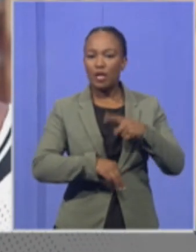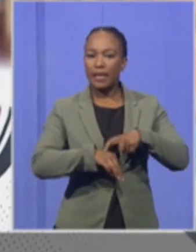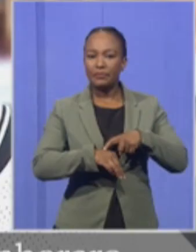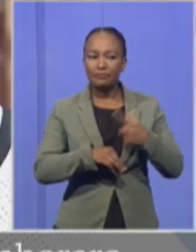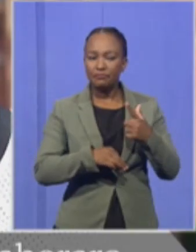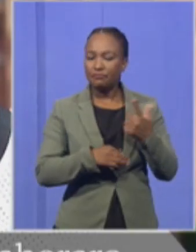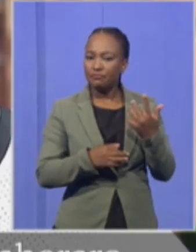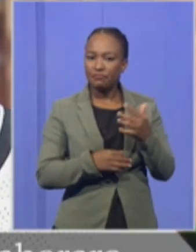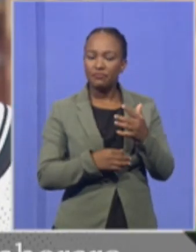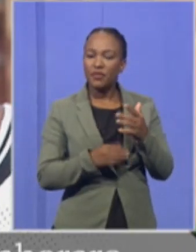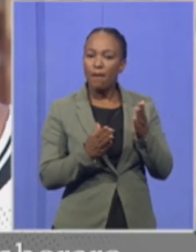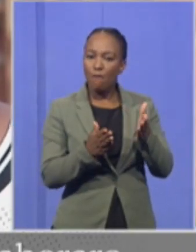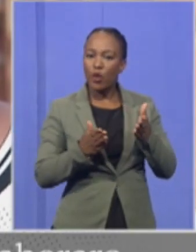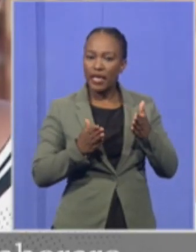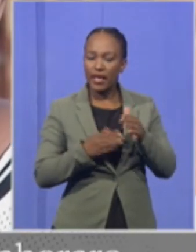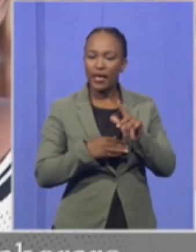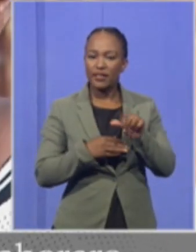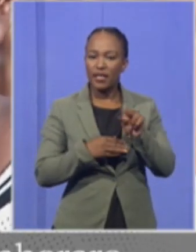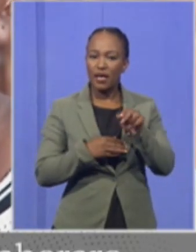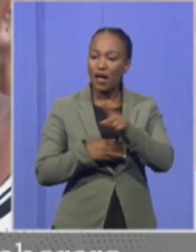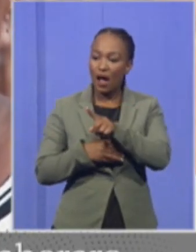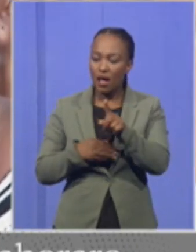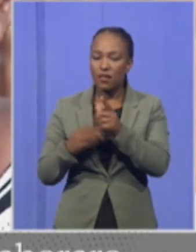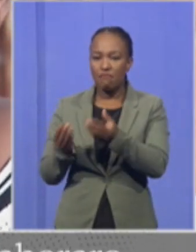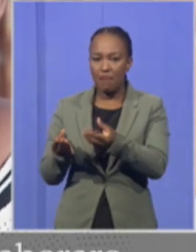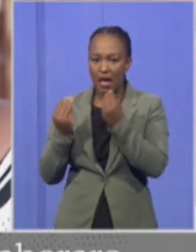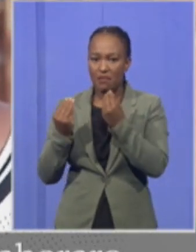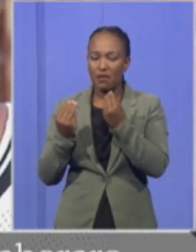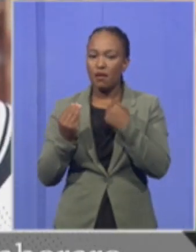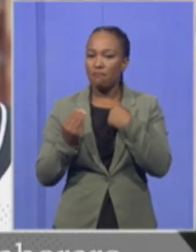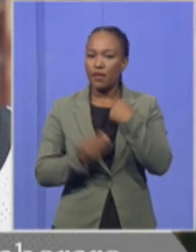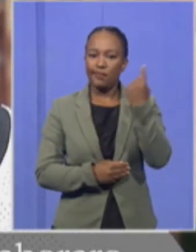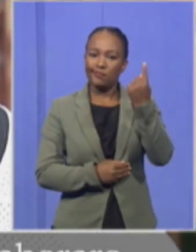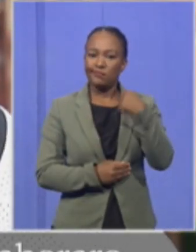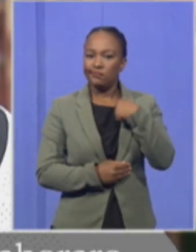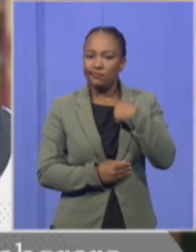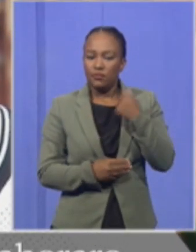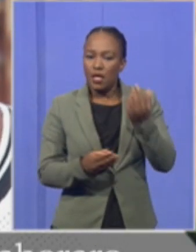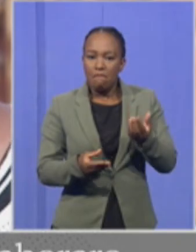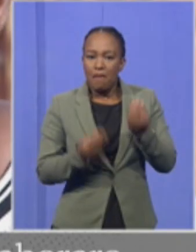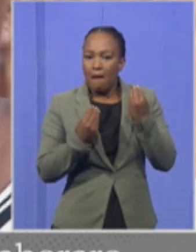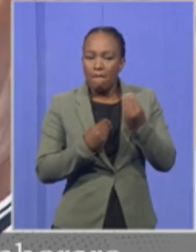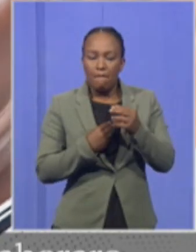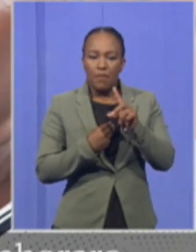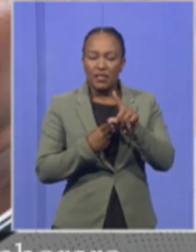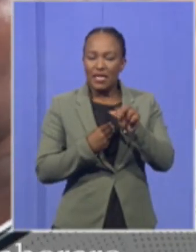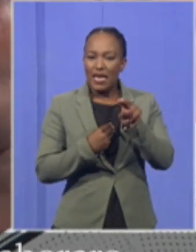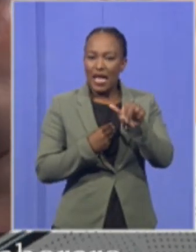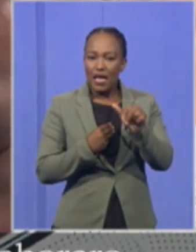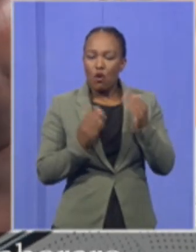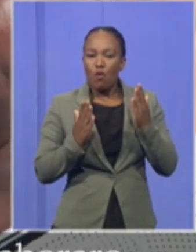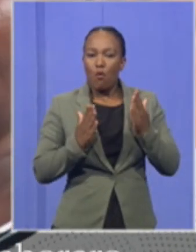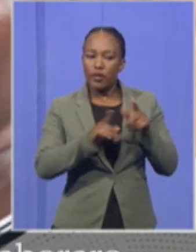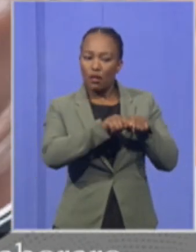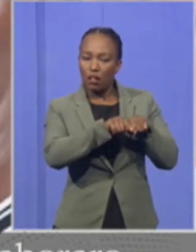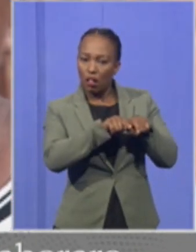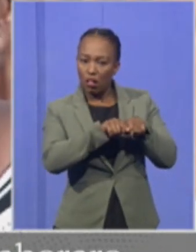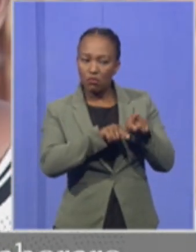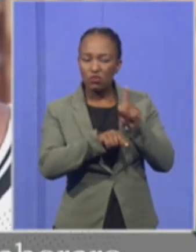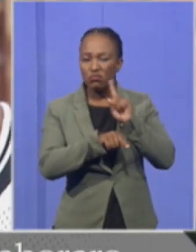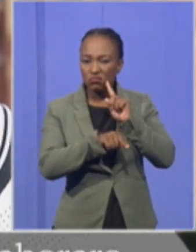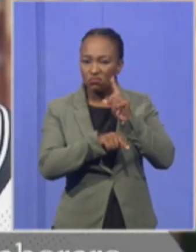Ba bangwe ba kry-ile di DNA tsa bone e fela ile nna fela o ke sa kry-ang di DNA. So ke feletsa